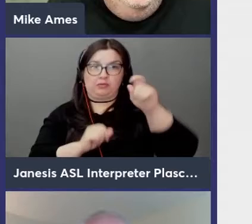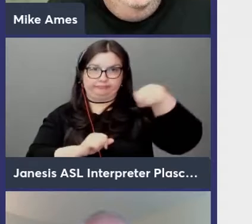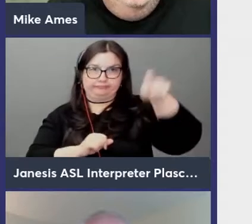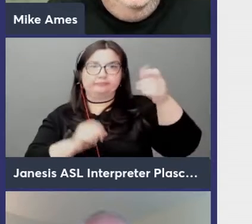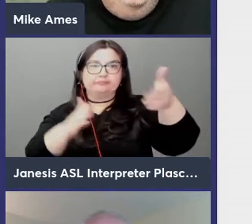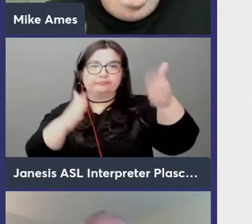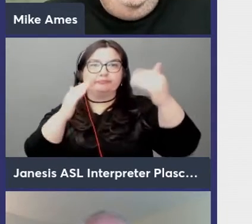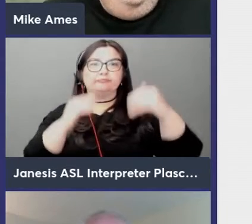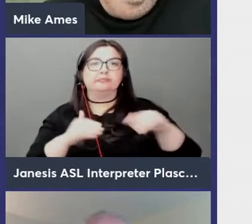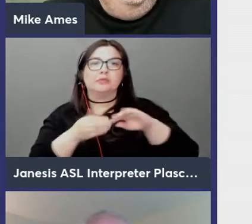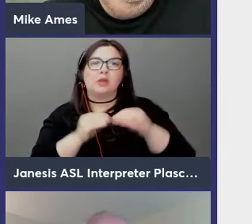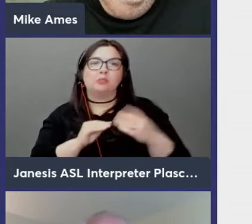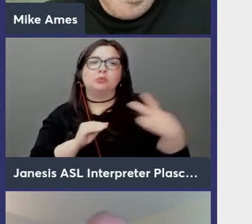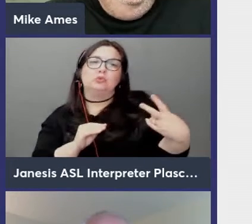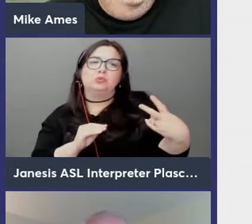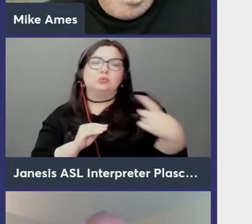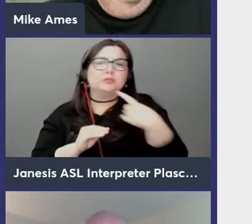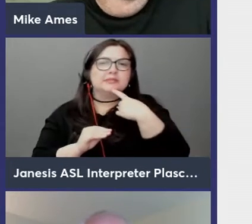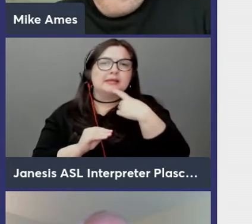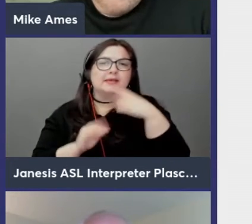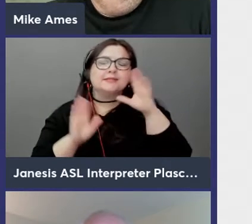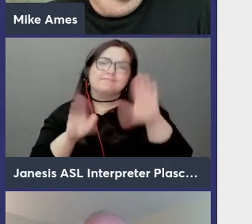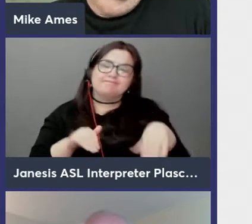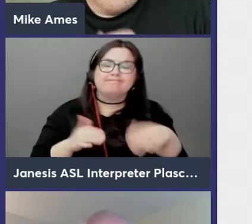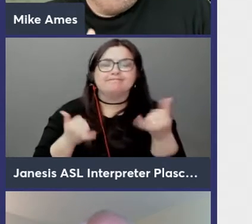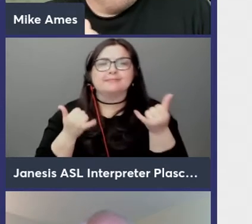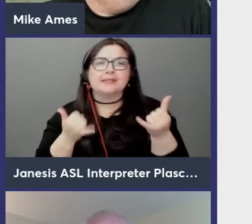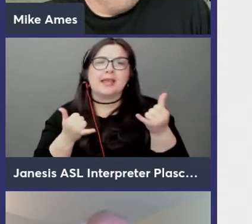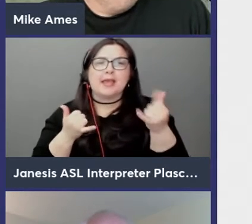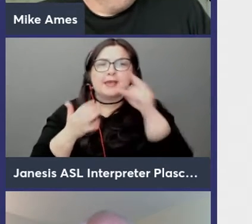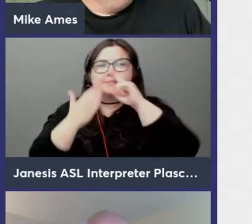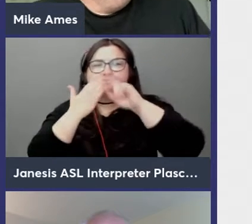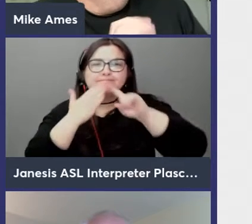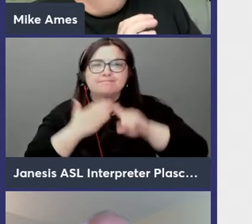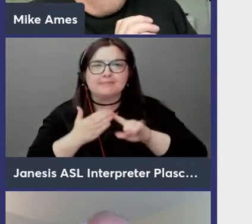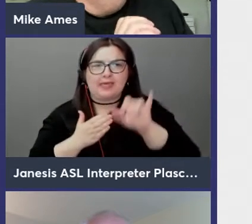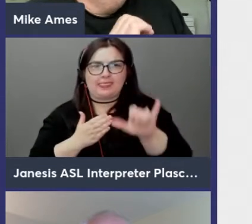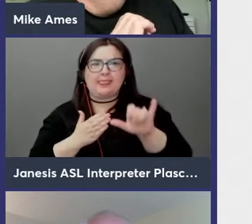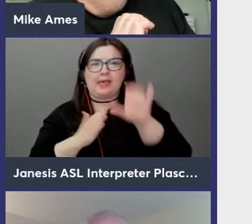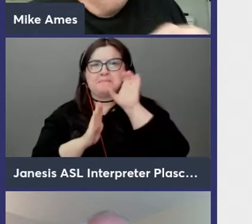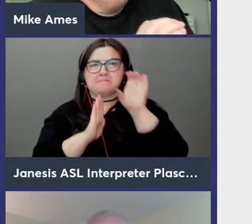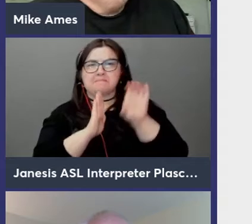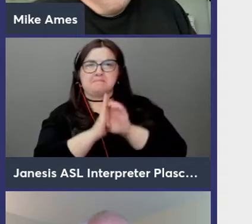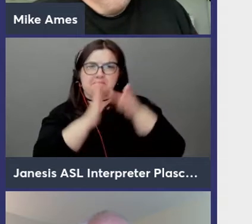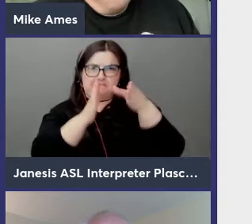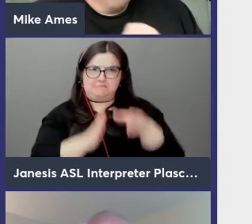Check number 2 says, hey, let's go look and see, have we seen this